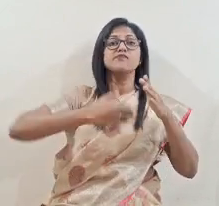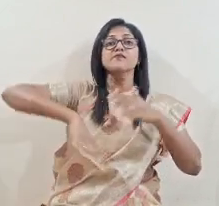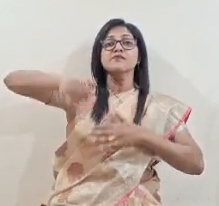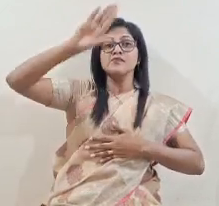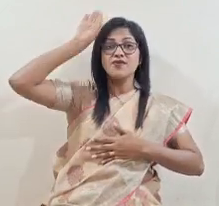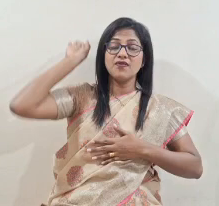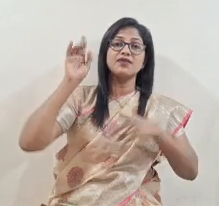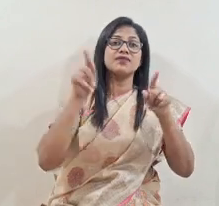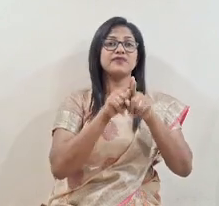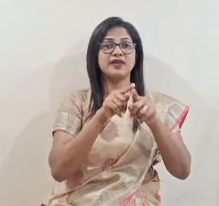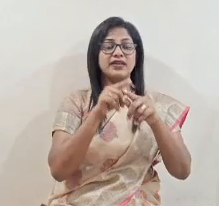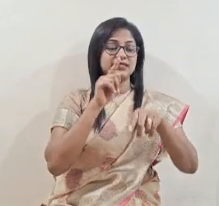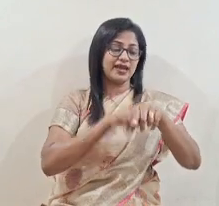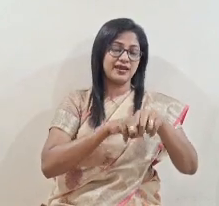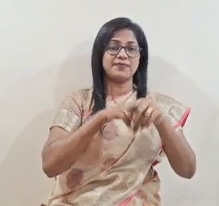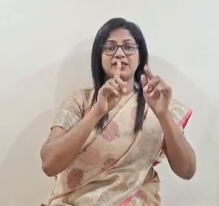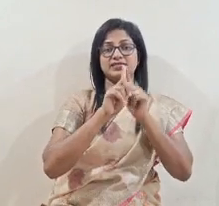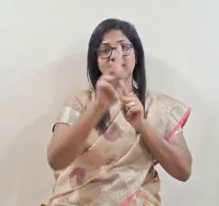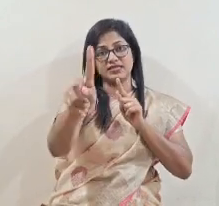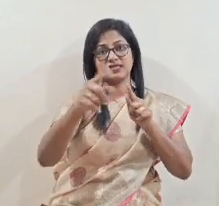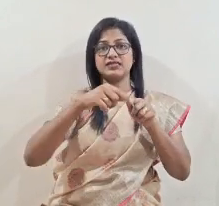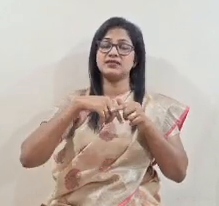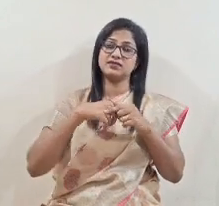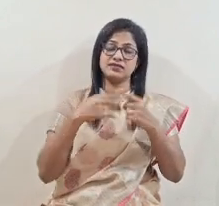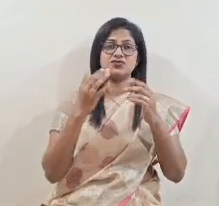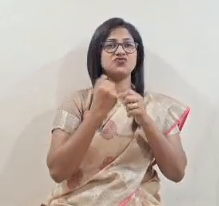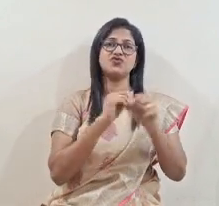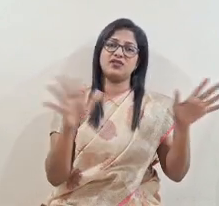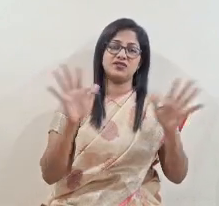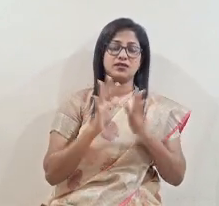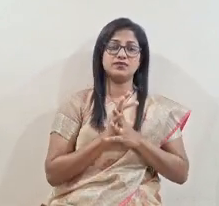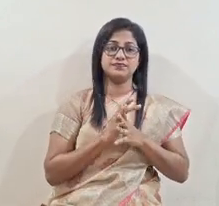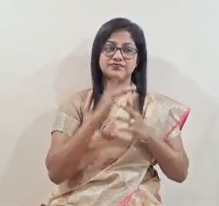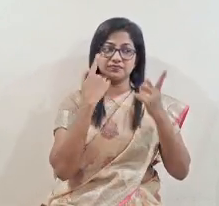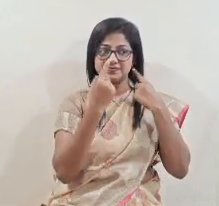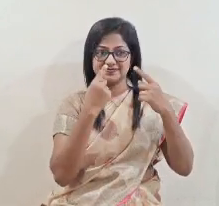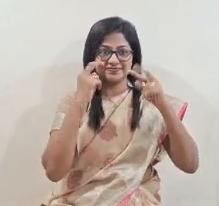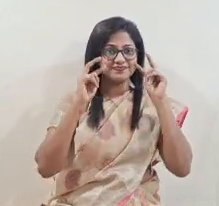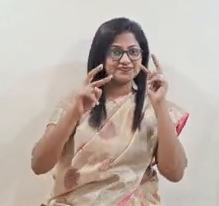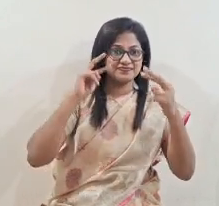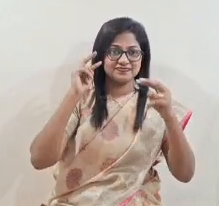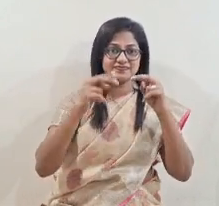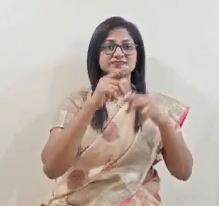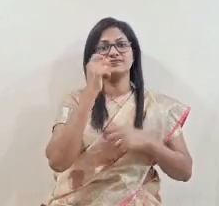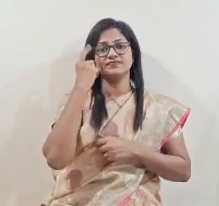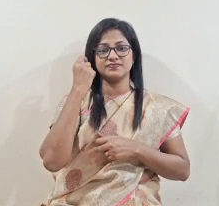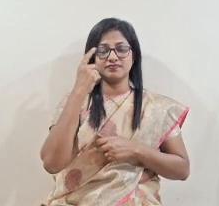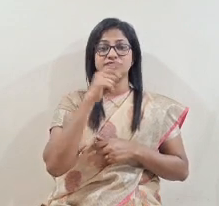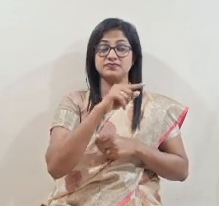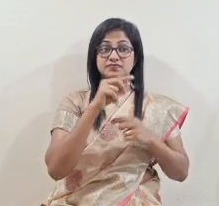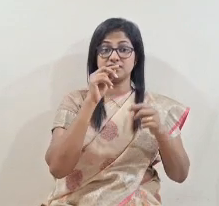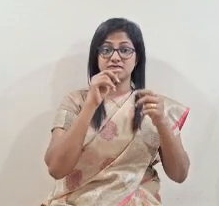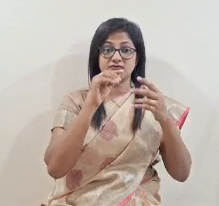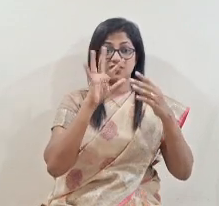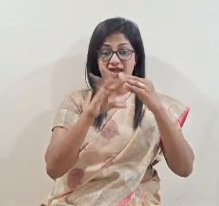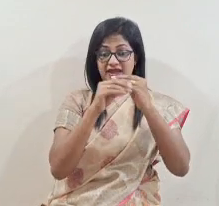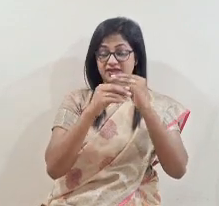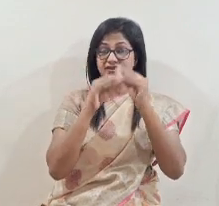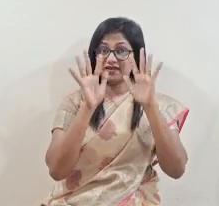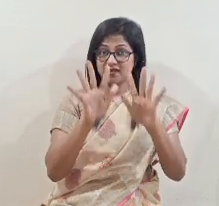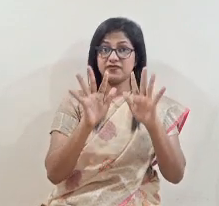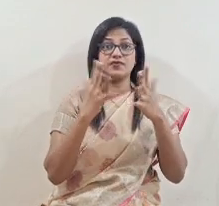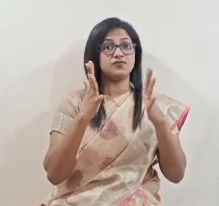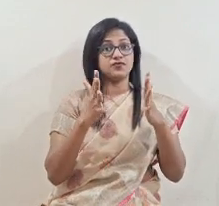you look into those aspects, or just stay with the convention? So I have identified those parameters as well,